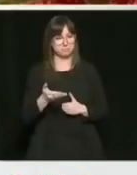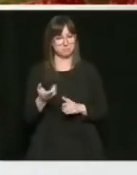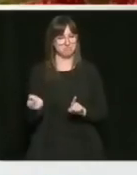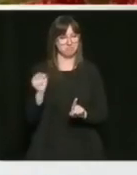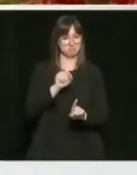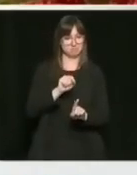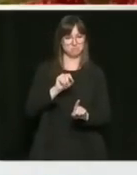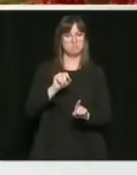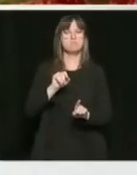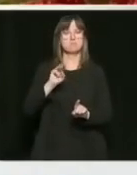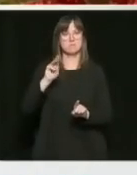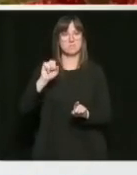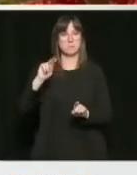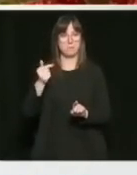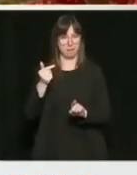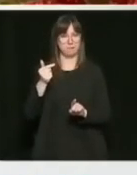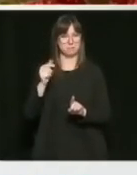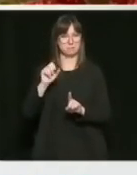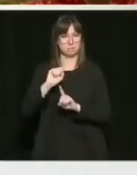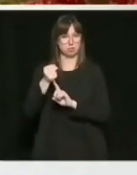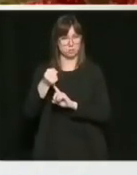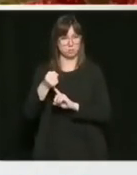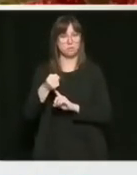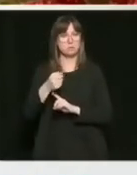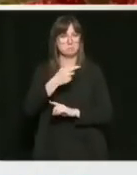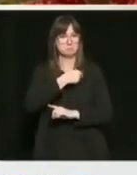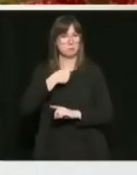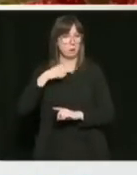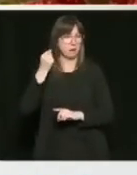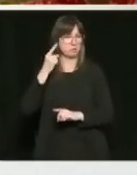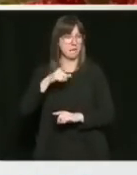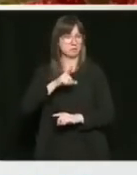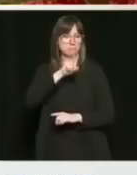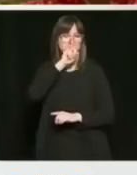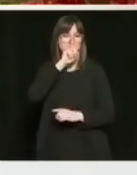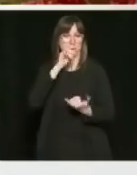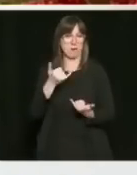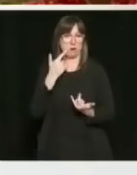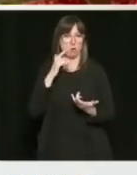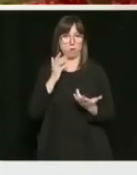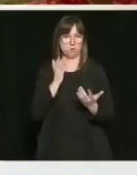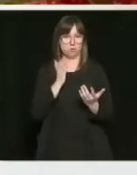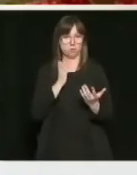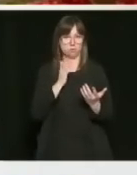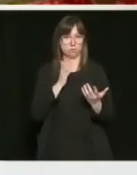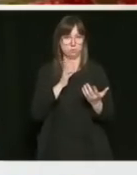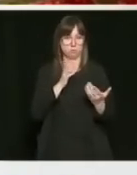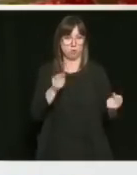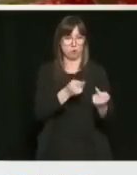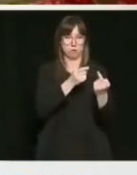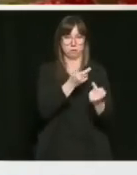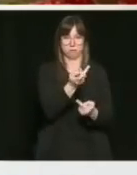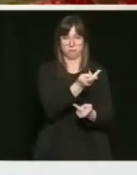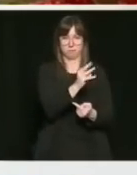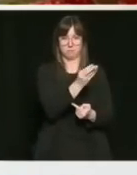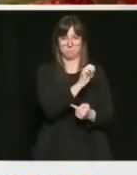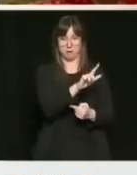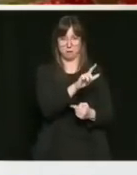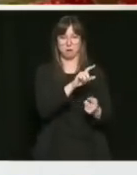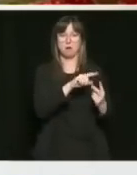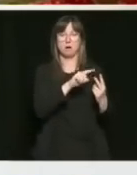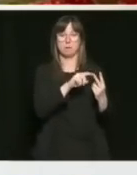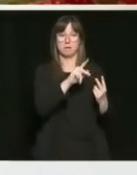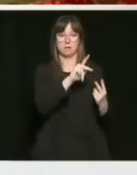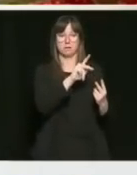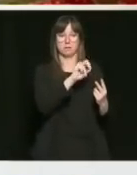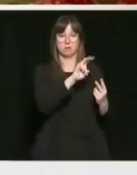Going back to the Meng Wanzhou case again, I think we all understand you don't want to say anything that could imperil the two Michaels, but they are. Michael Kovrig and Michael